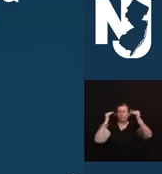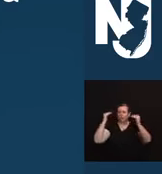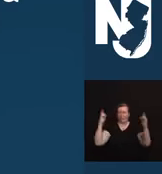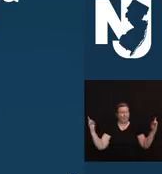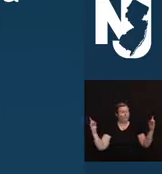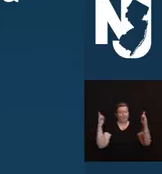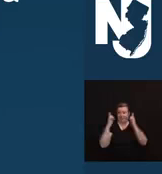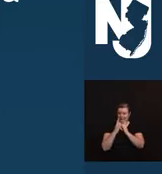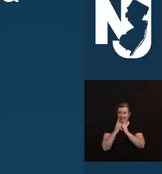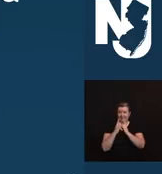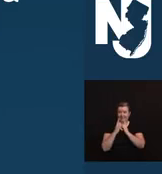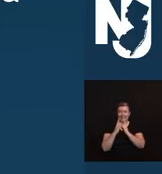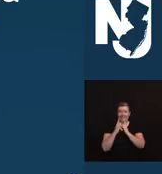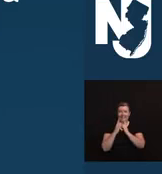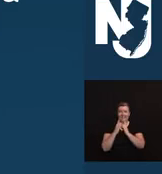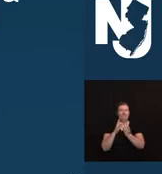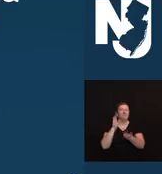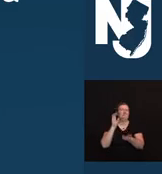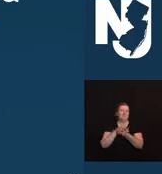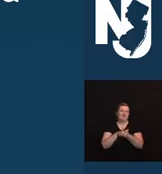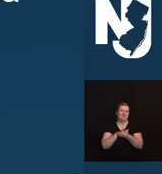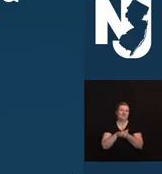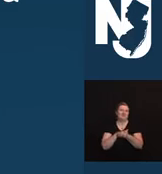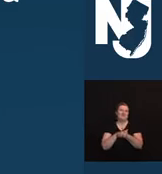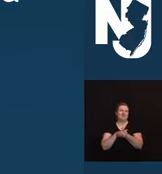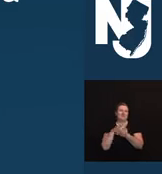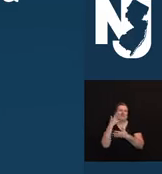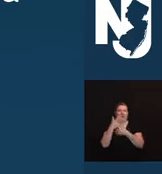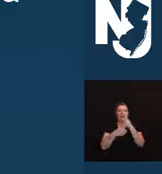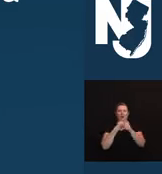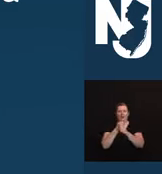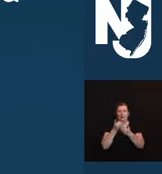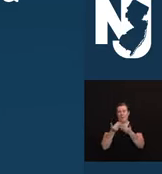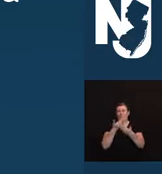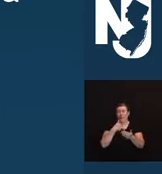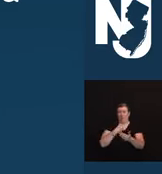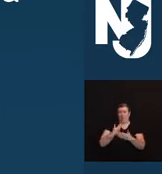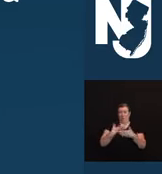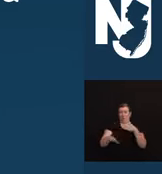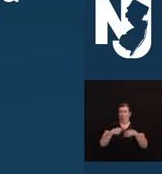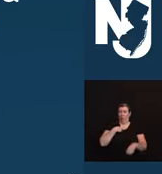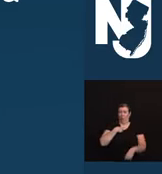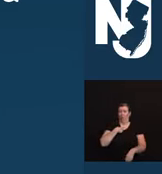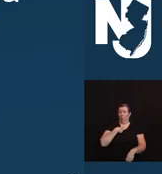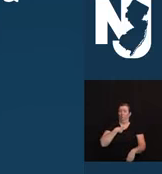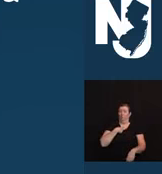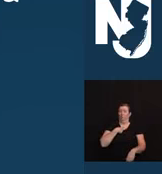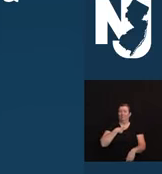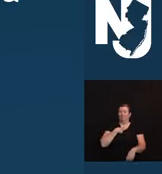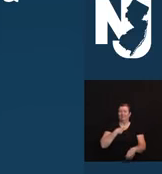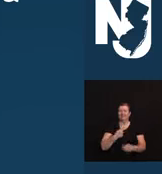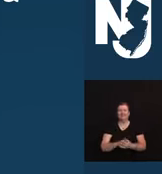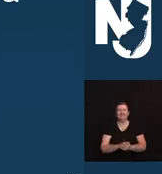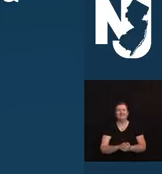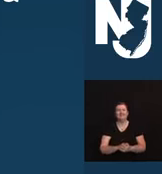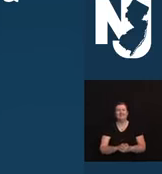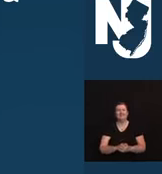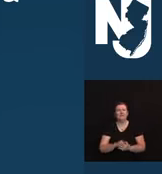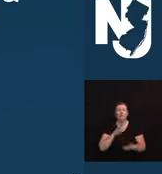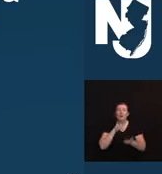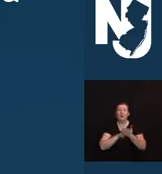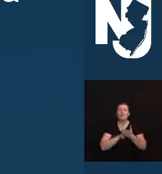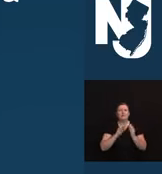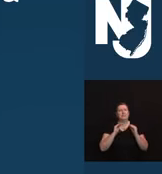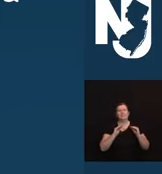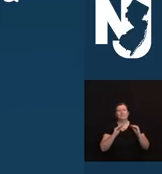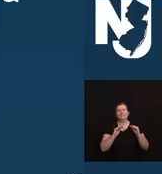my birth in 1952, my Lord. Sue taught elementary school in Ramsey, but left the classroom to raise her and